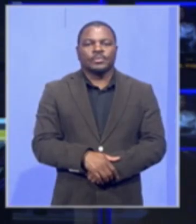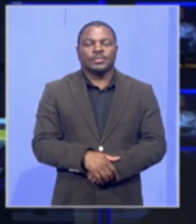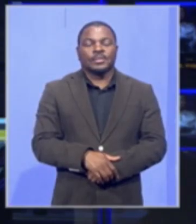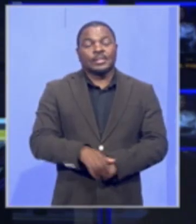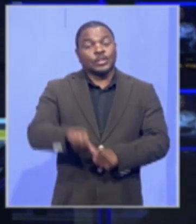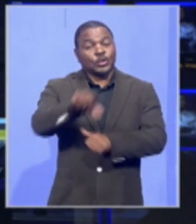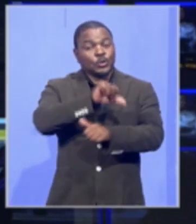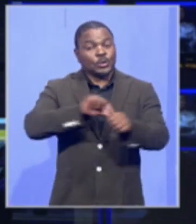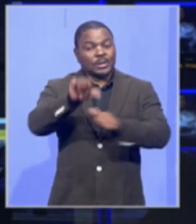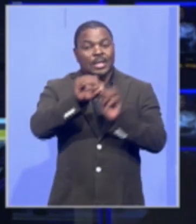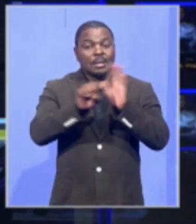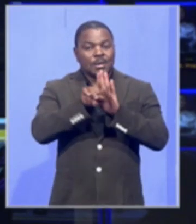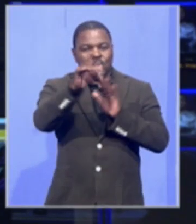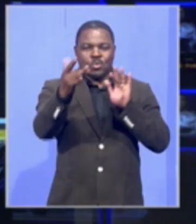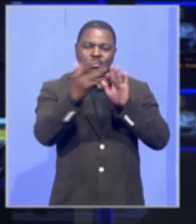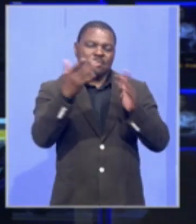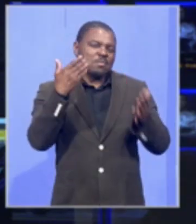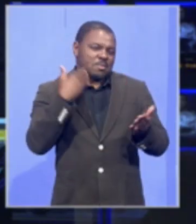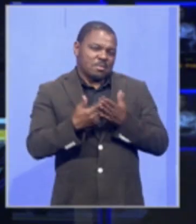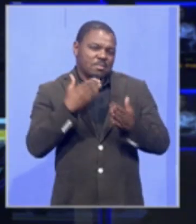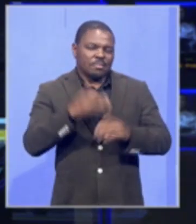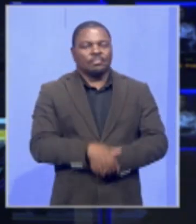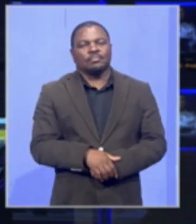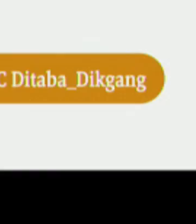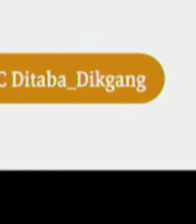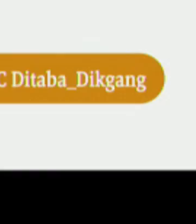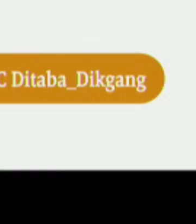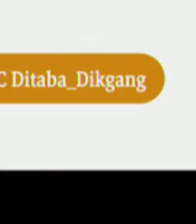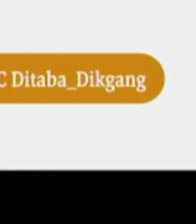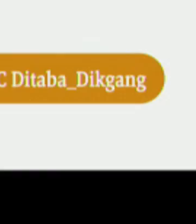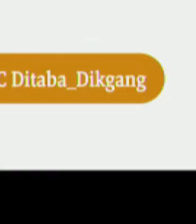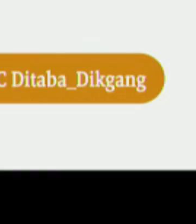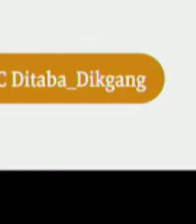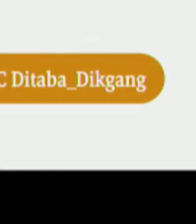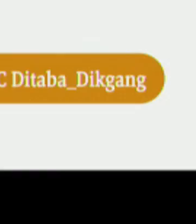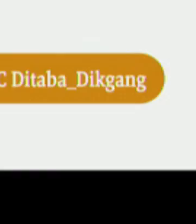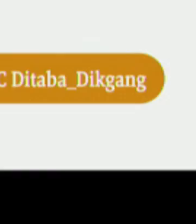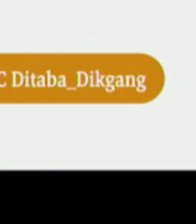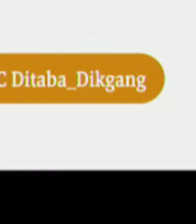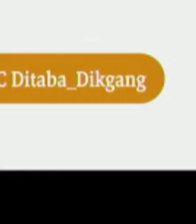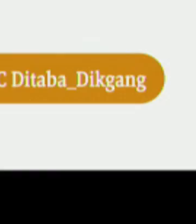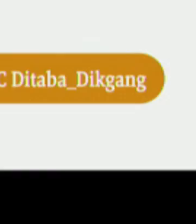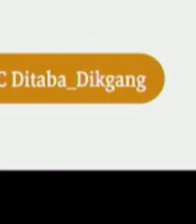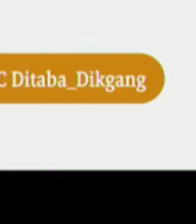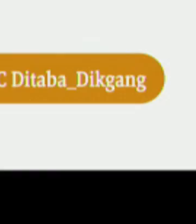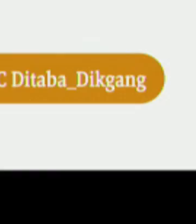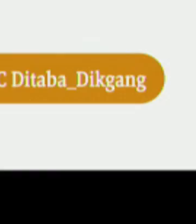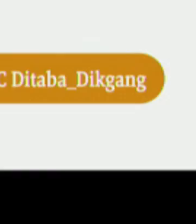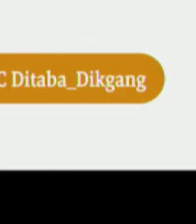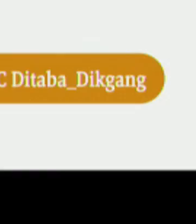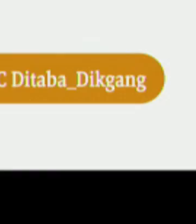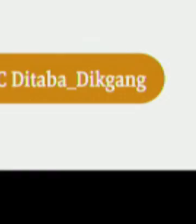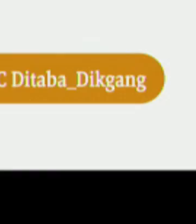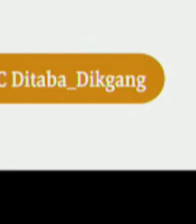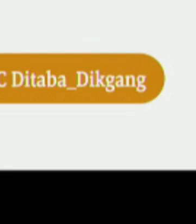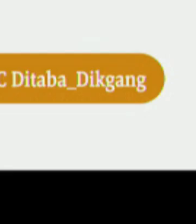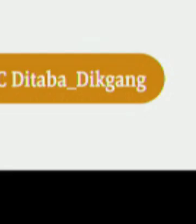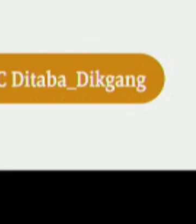Muhi o ka ikopanya le rona ho social media, re a fumaneha ho Facebook ka Ditaba Dikgang _ X